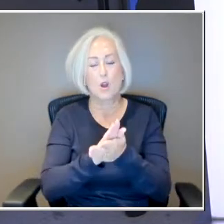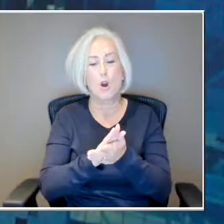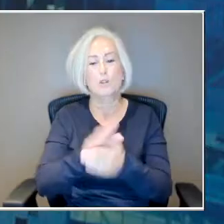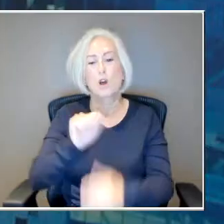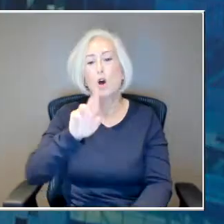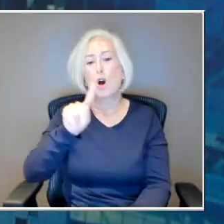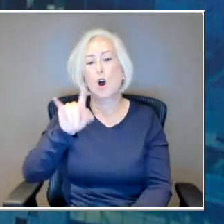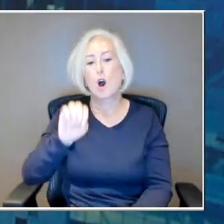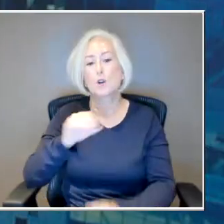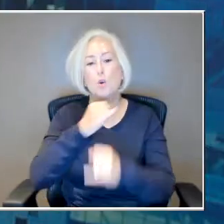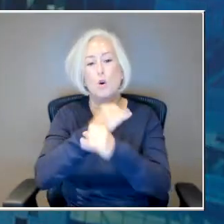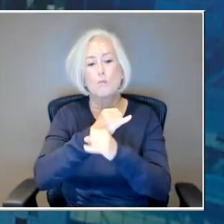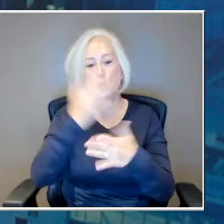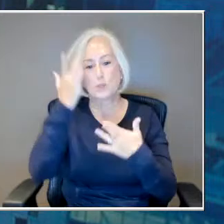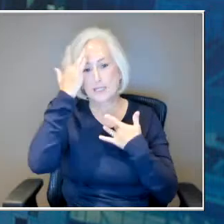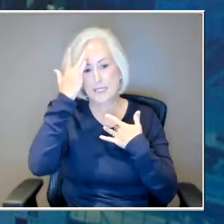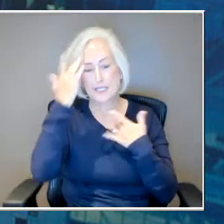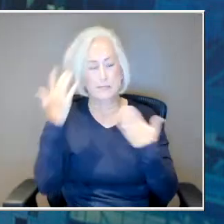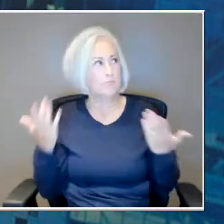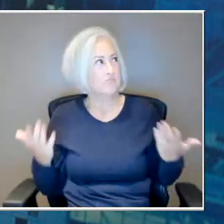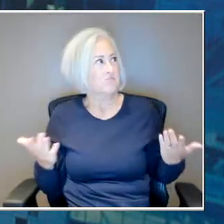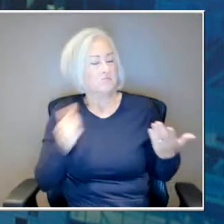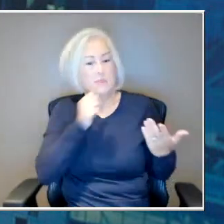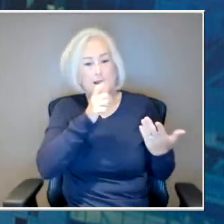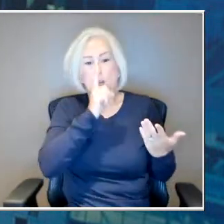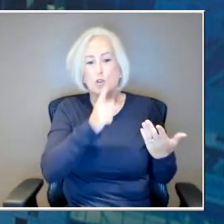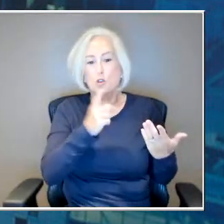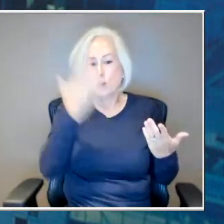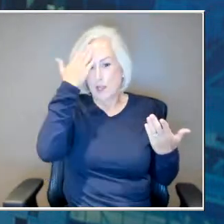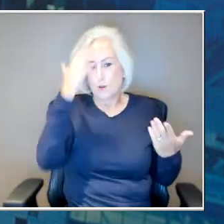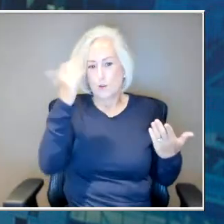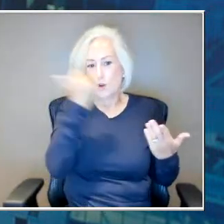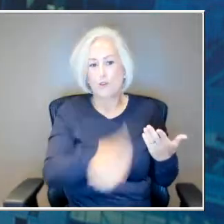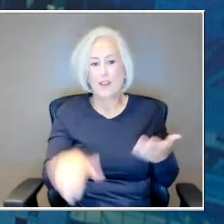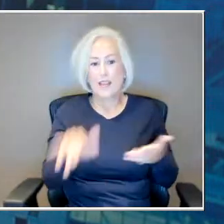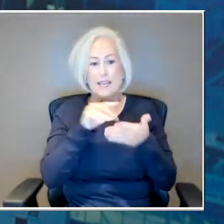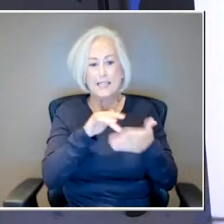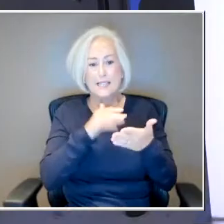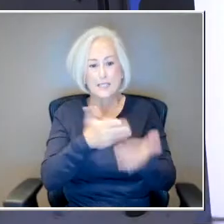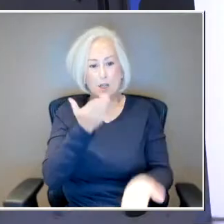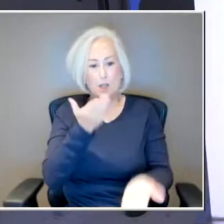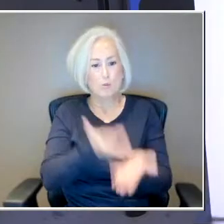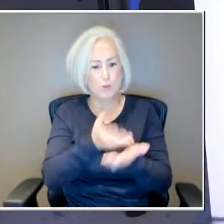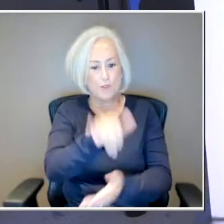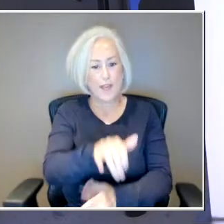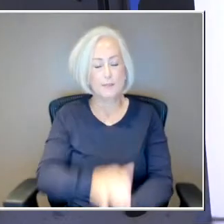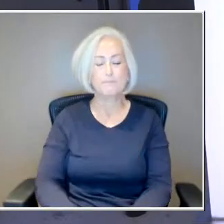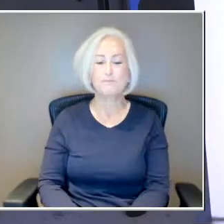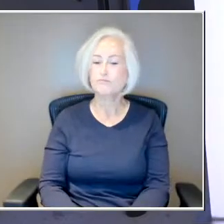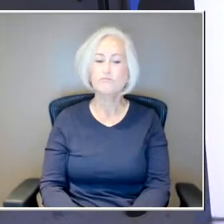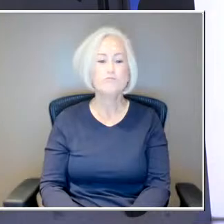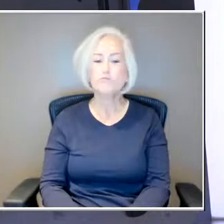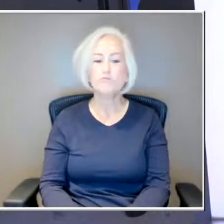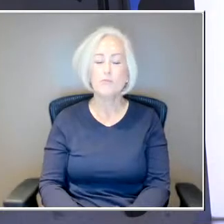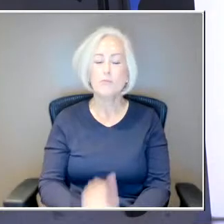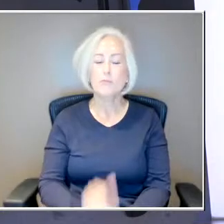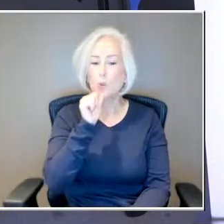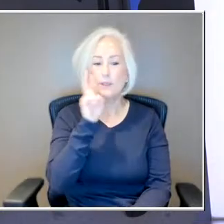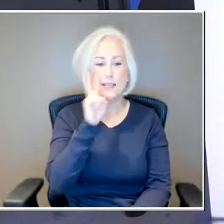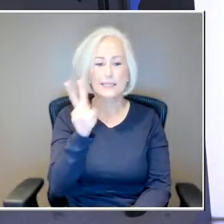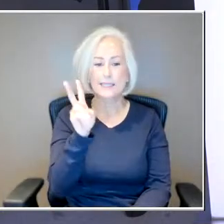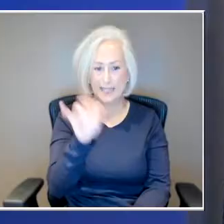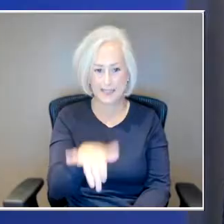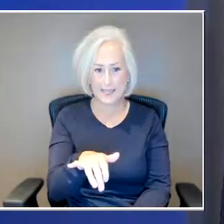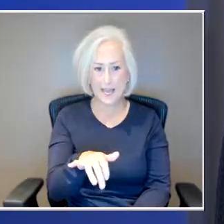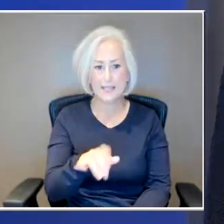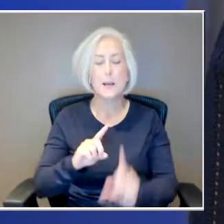That's an interesting question. I don't know exactly if there's any studies have been proven that, We haven't seen that necessarily. I will turn the tables, though, and